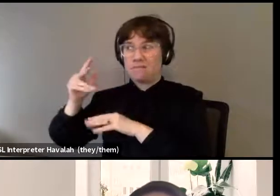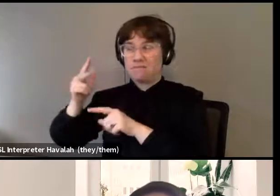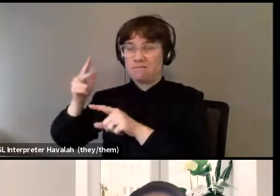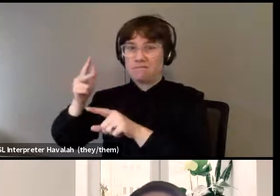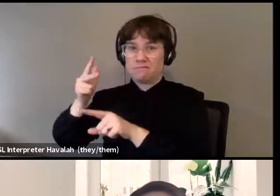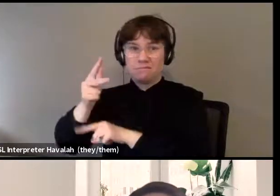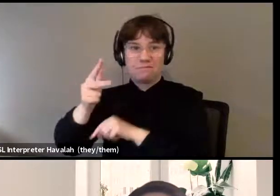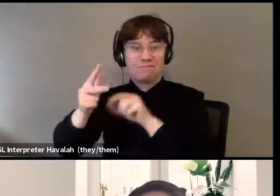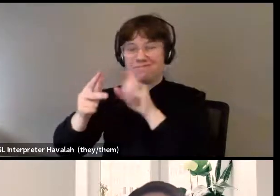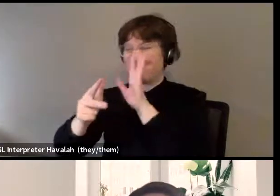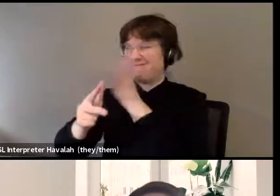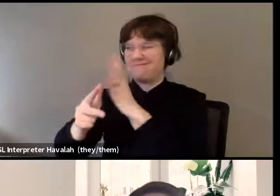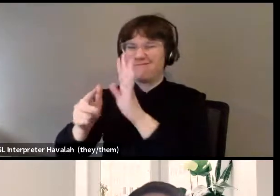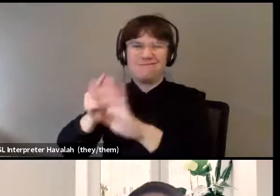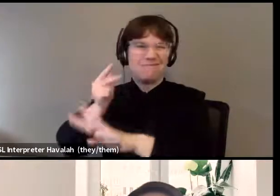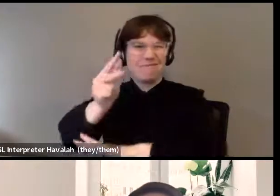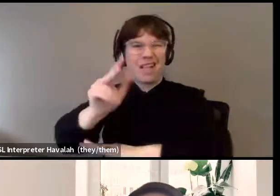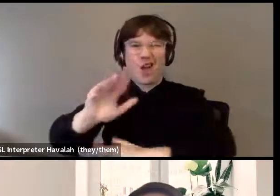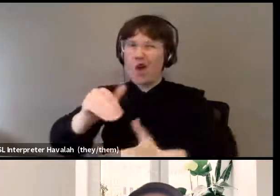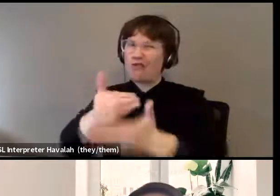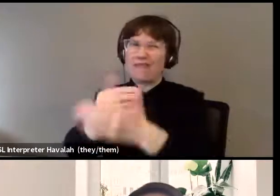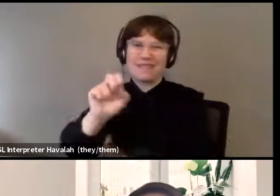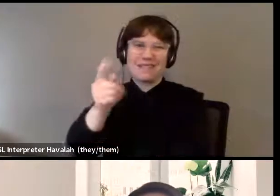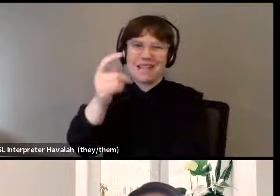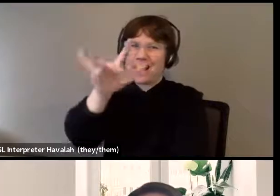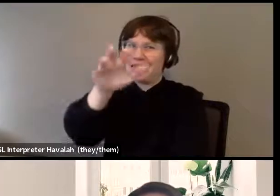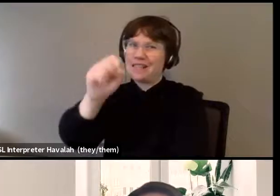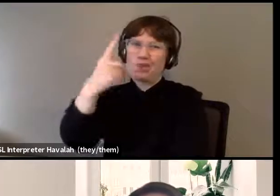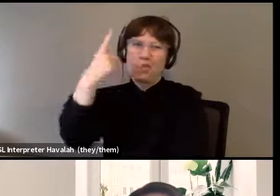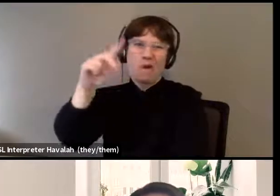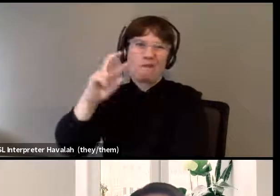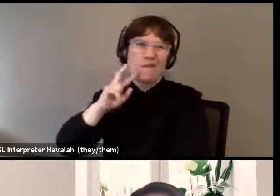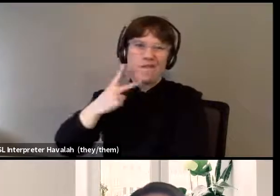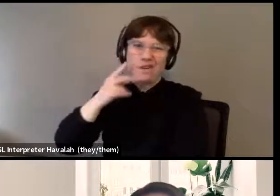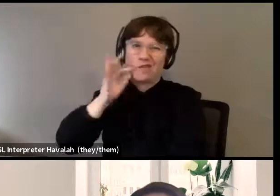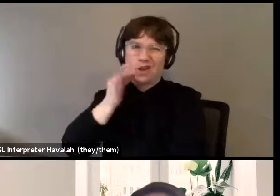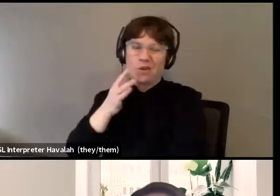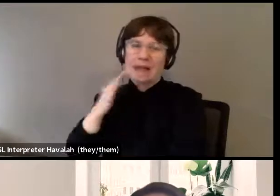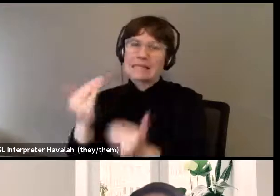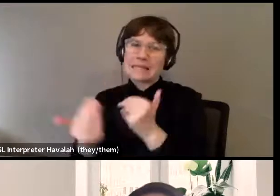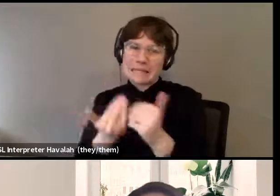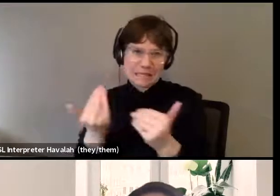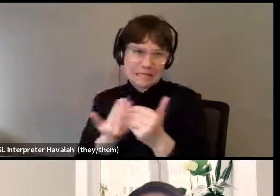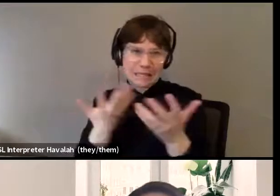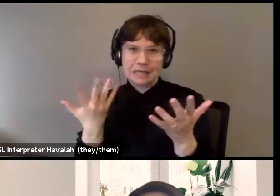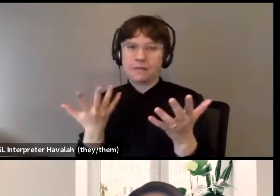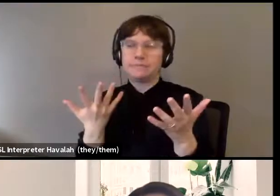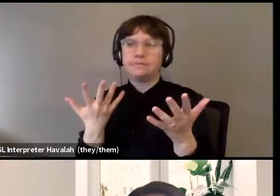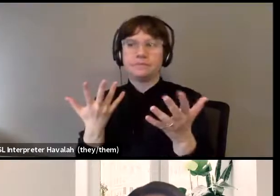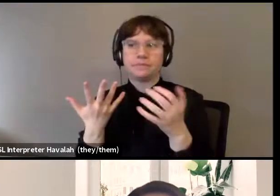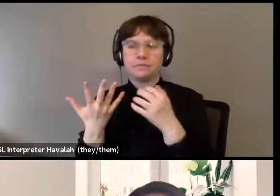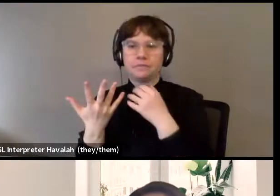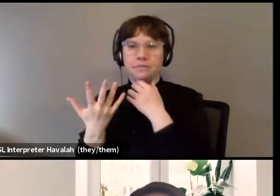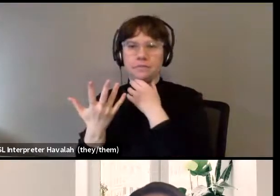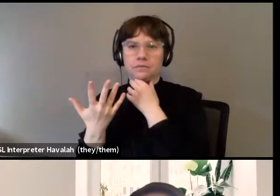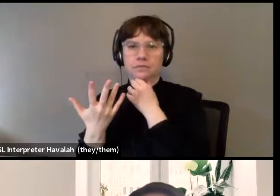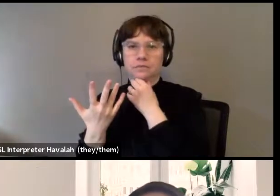produce. So starting my business and focusing on produce was easy from a